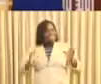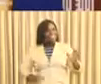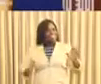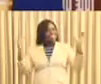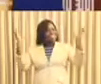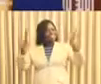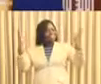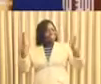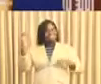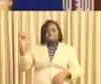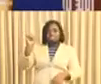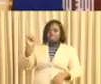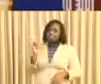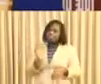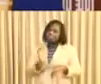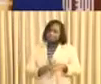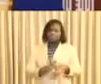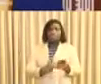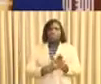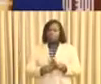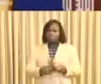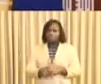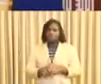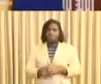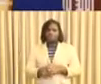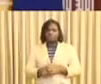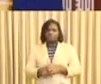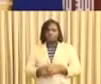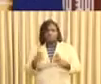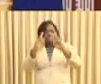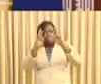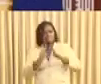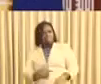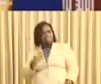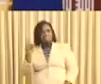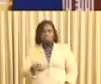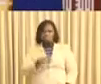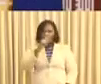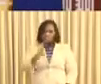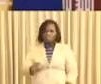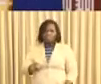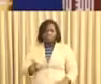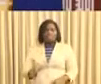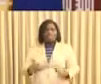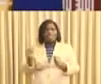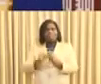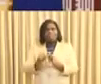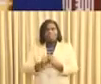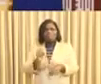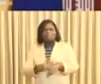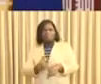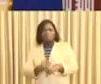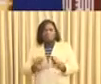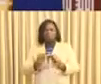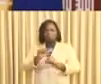virus, resulting in the cancellation of the usual activities associated with Easter, the